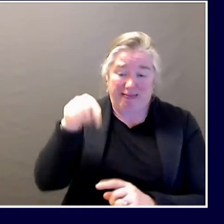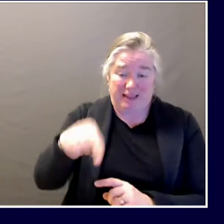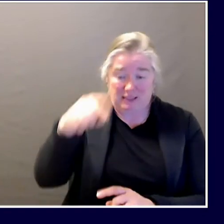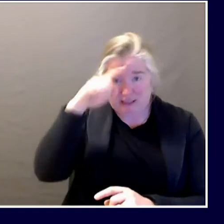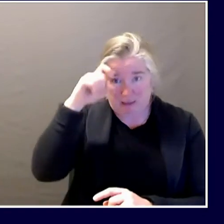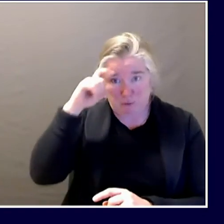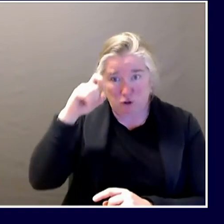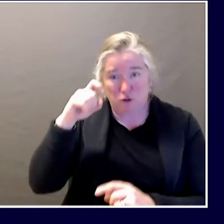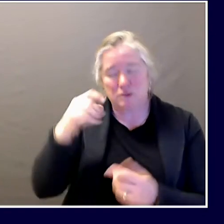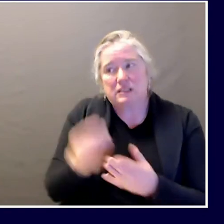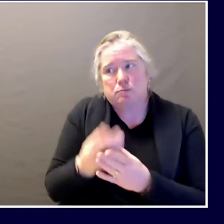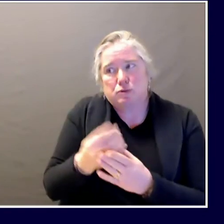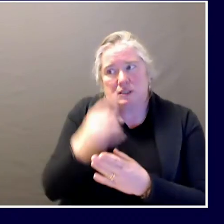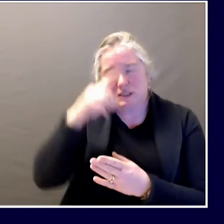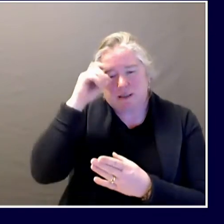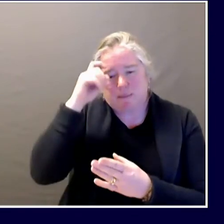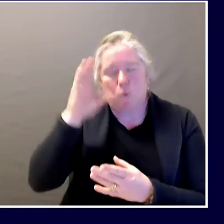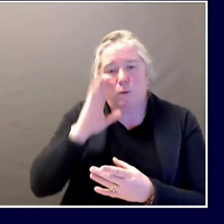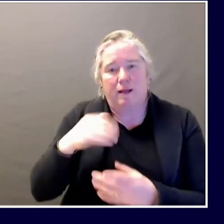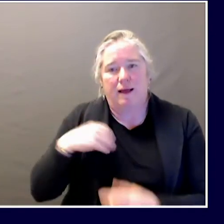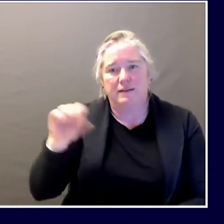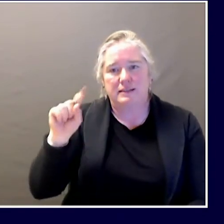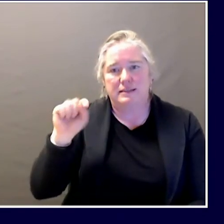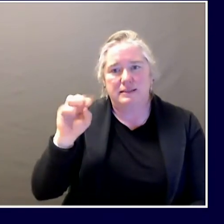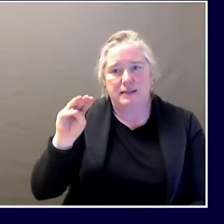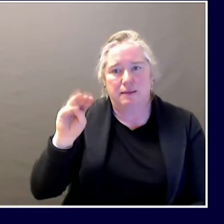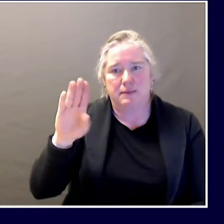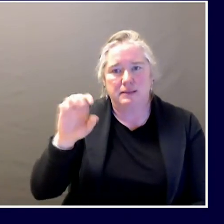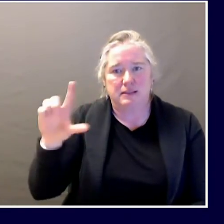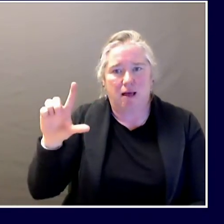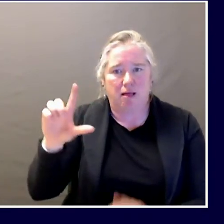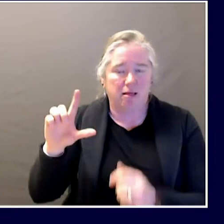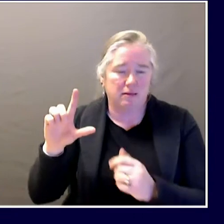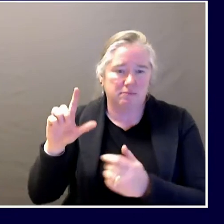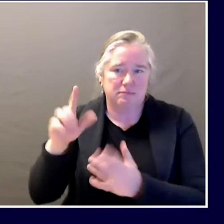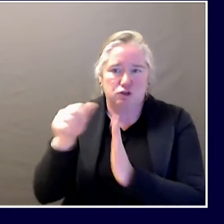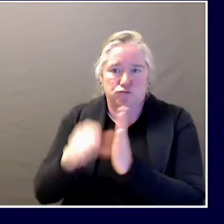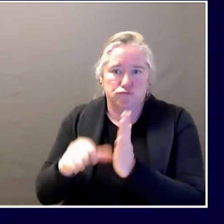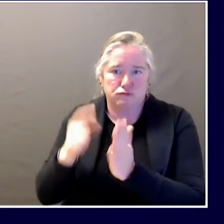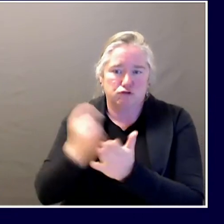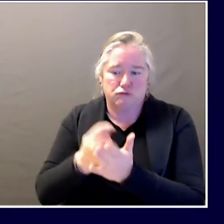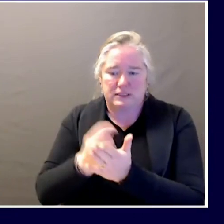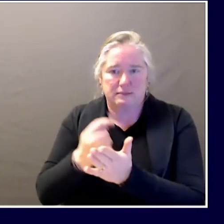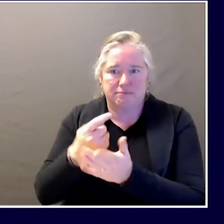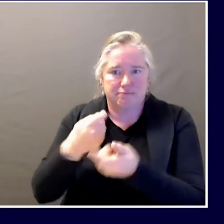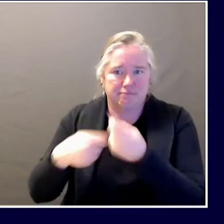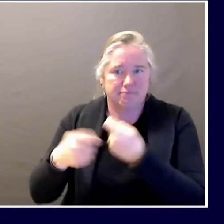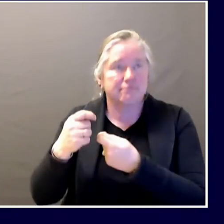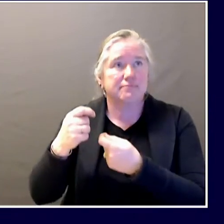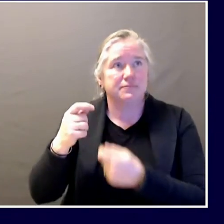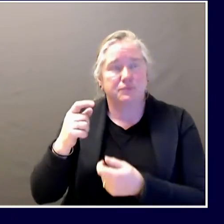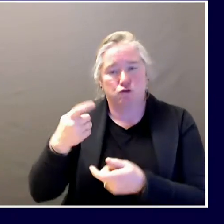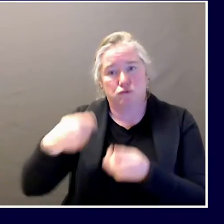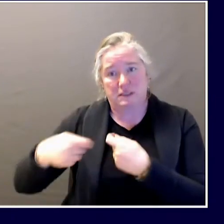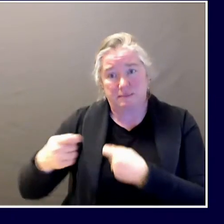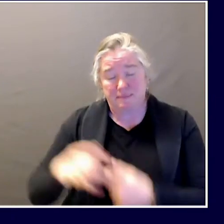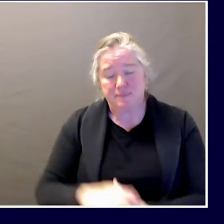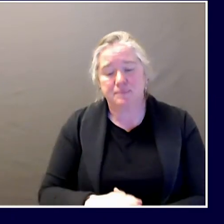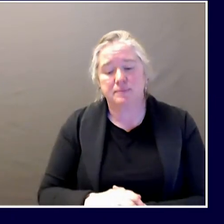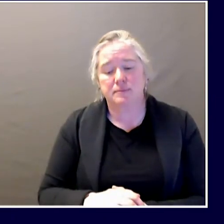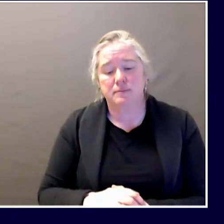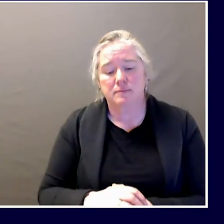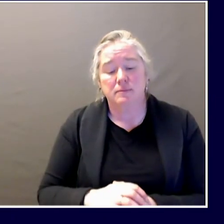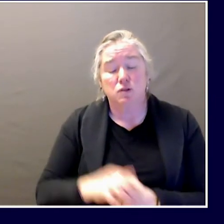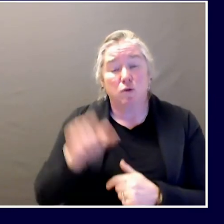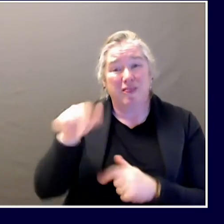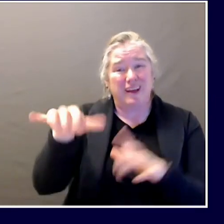or this spring, later this spring, and they're just wondering, they understand the age-based approach. They're wondering if